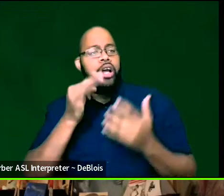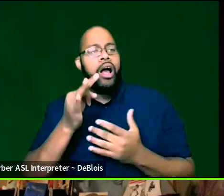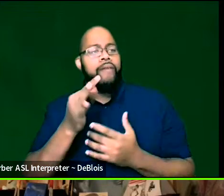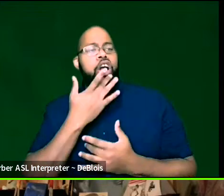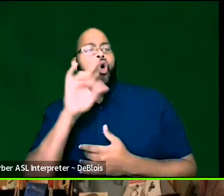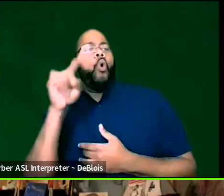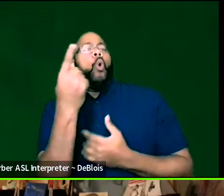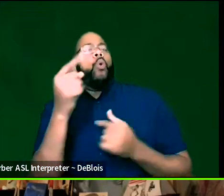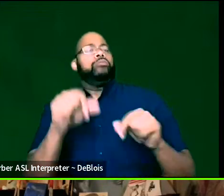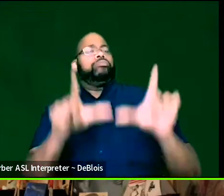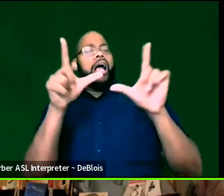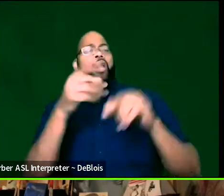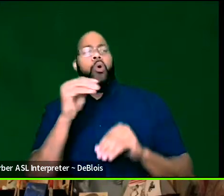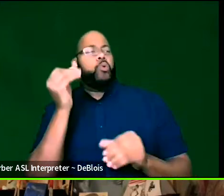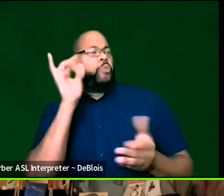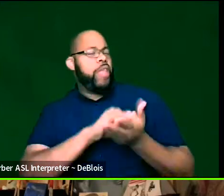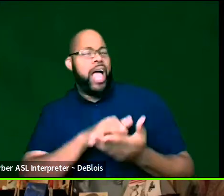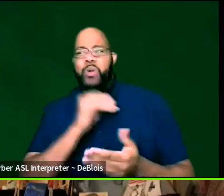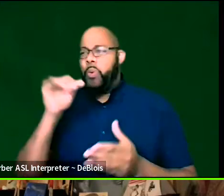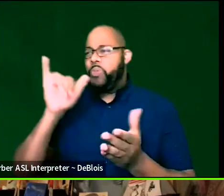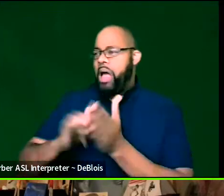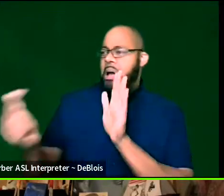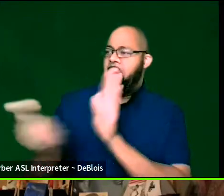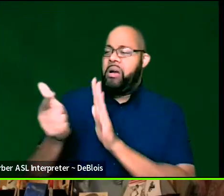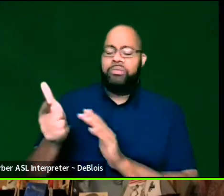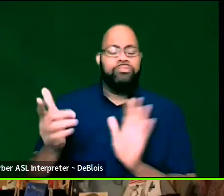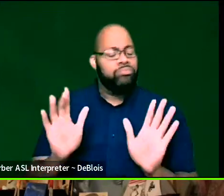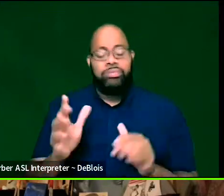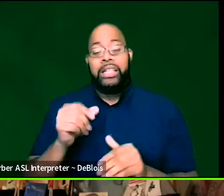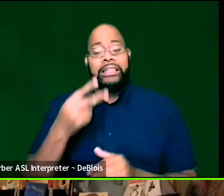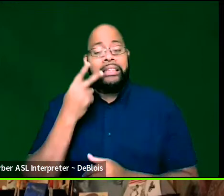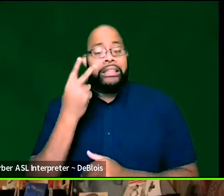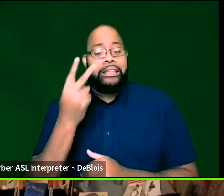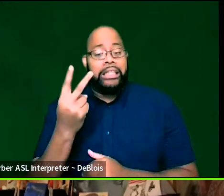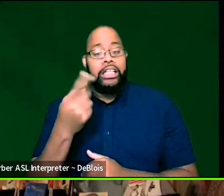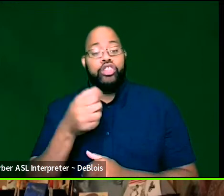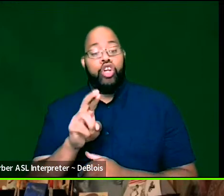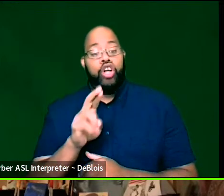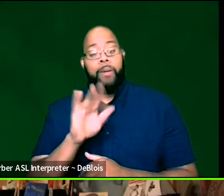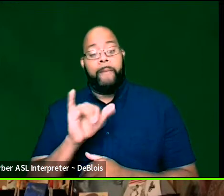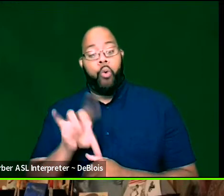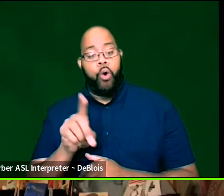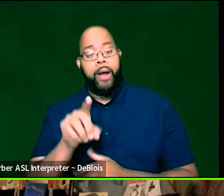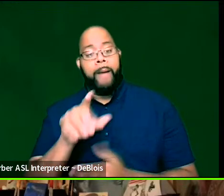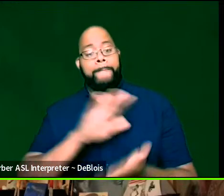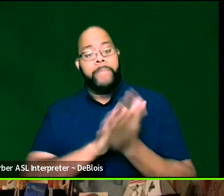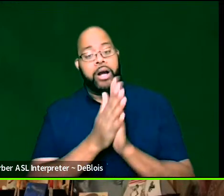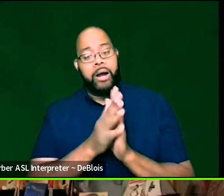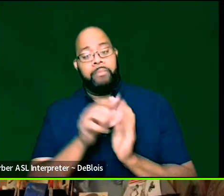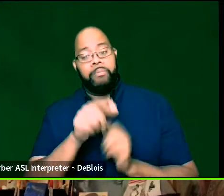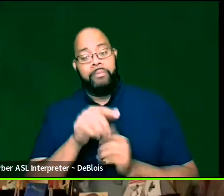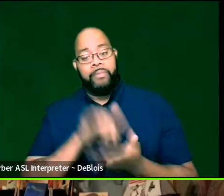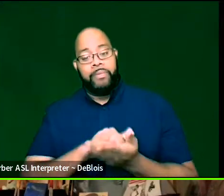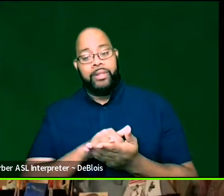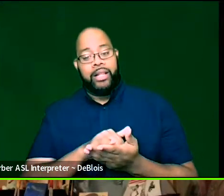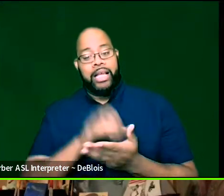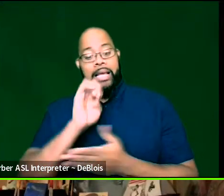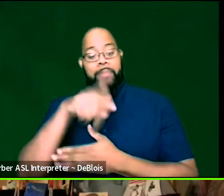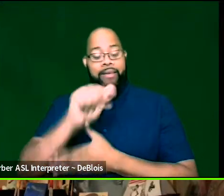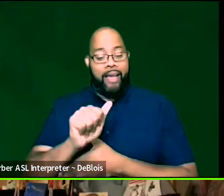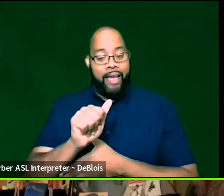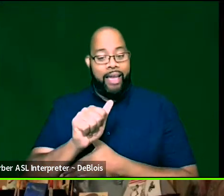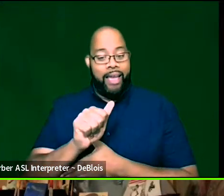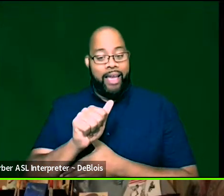only signs or know this or know that. And to see Dr. Boyd becoming the